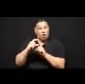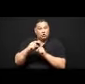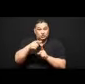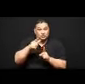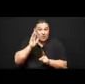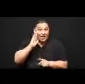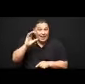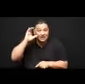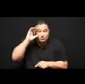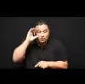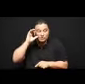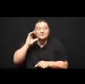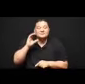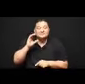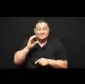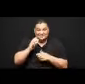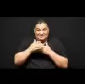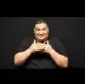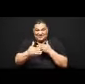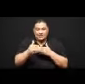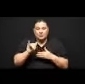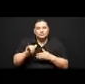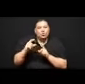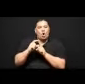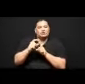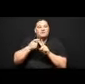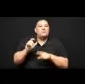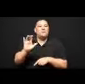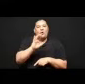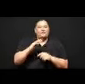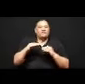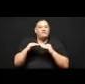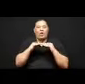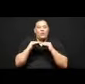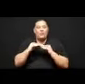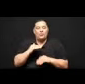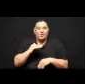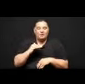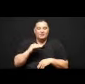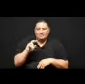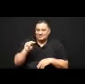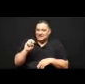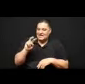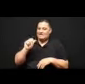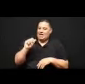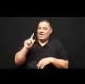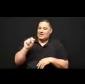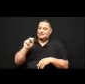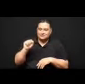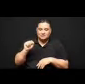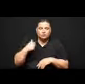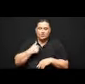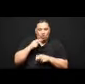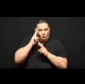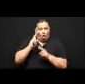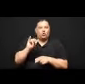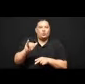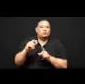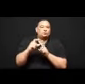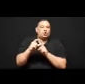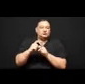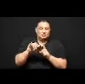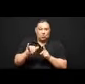about to hear are those of your fellow Nevadans, and we honor those words and